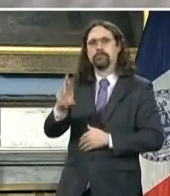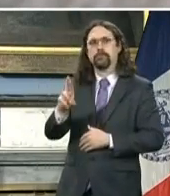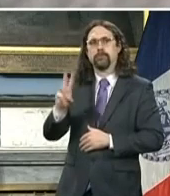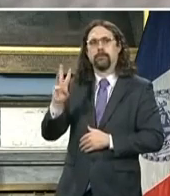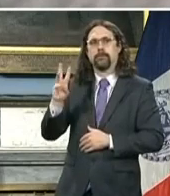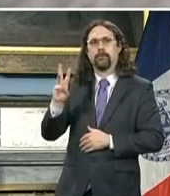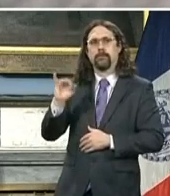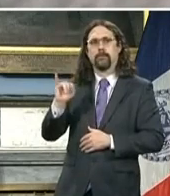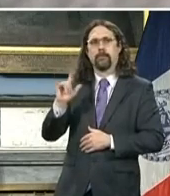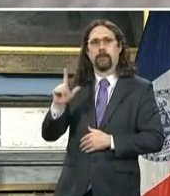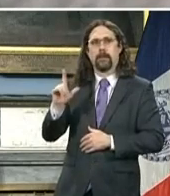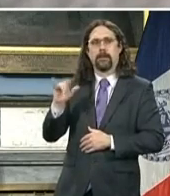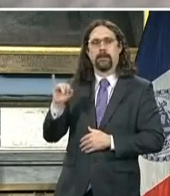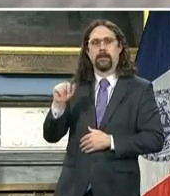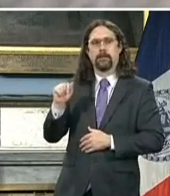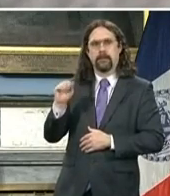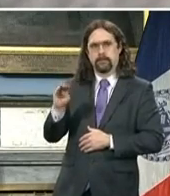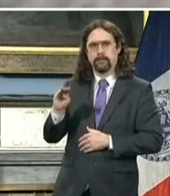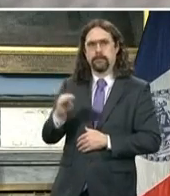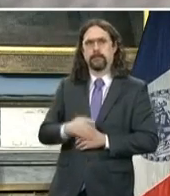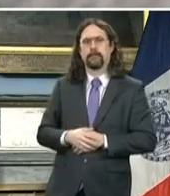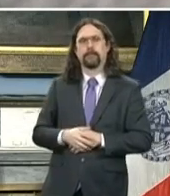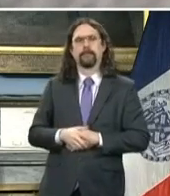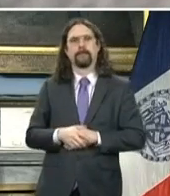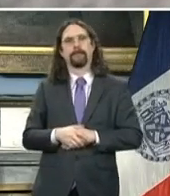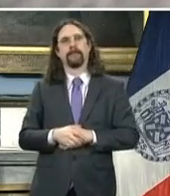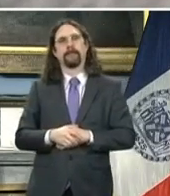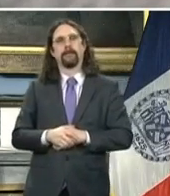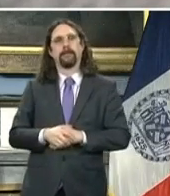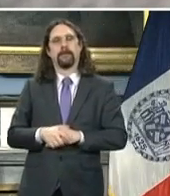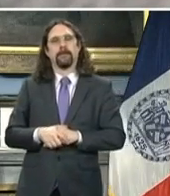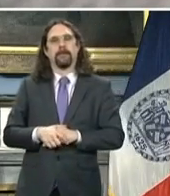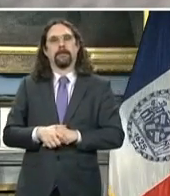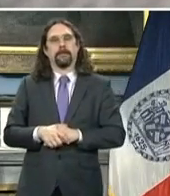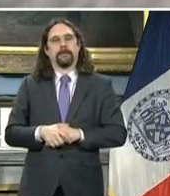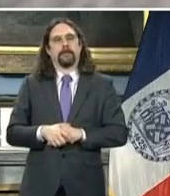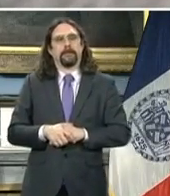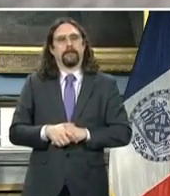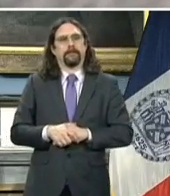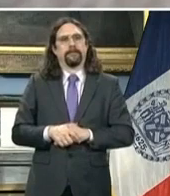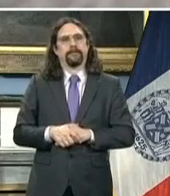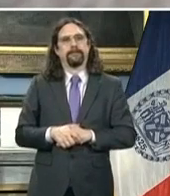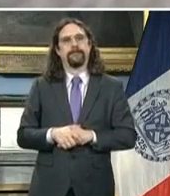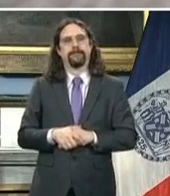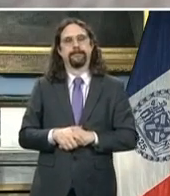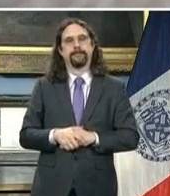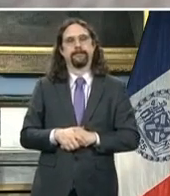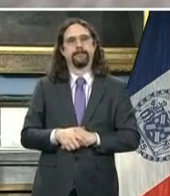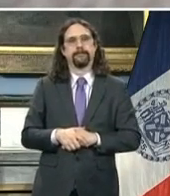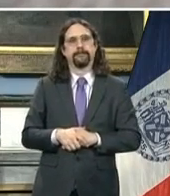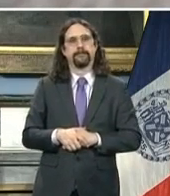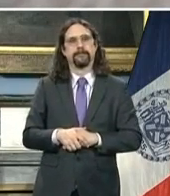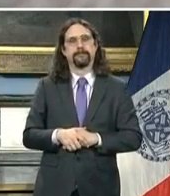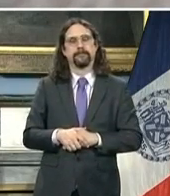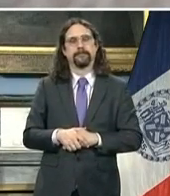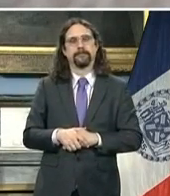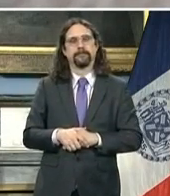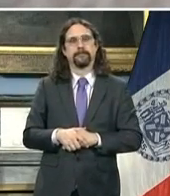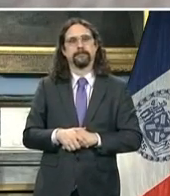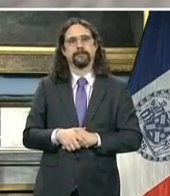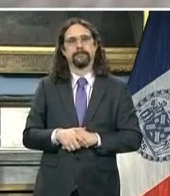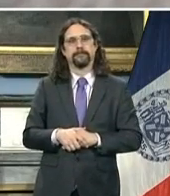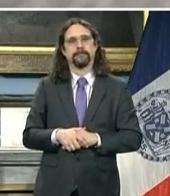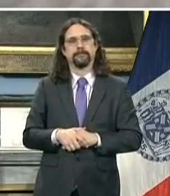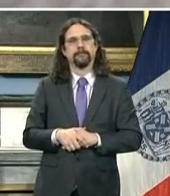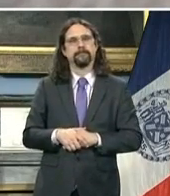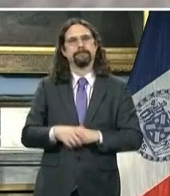I mentioned the folks who are doing the work, and I want to say something that needs to be said in this moment. There's been, in the